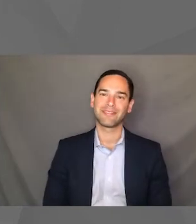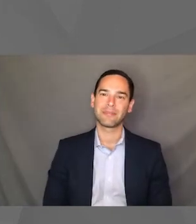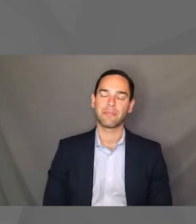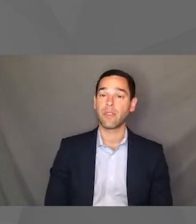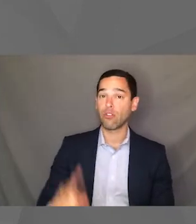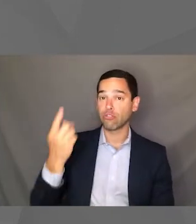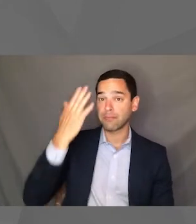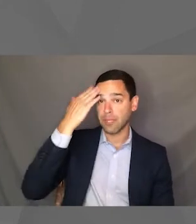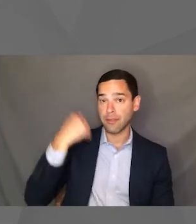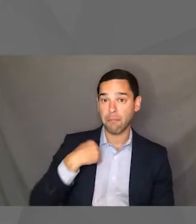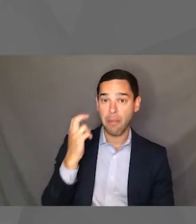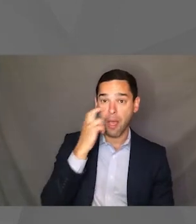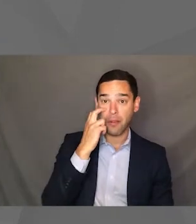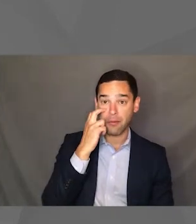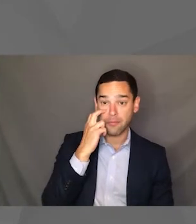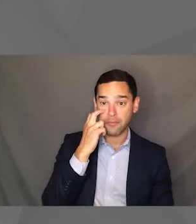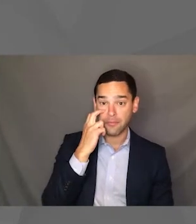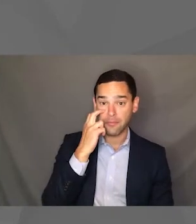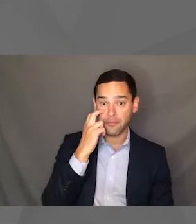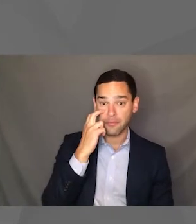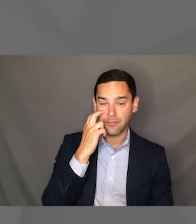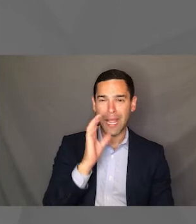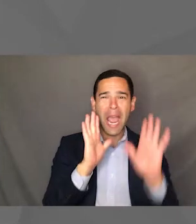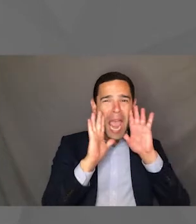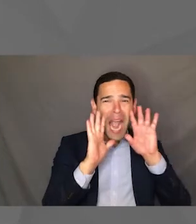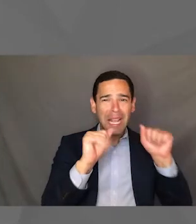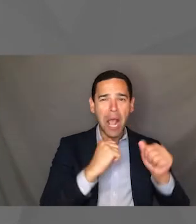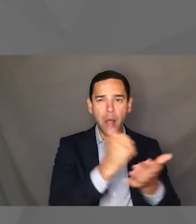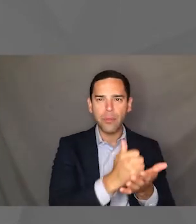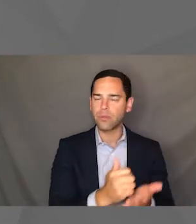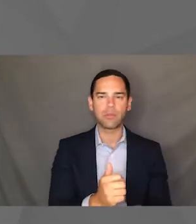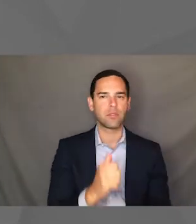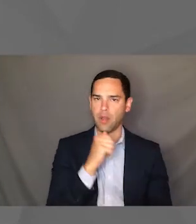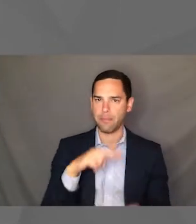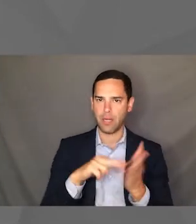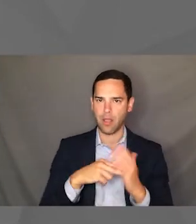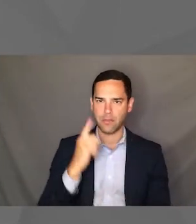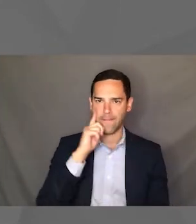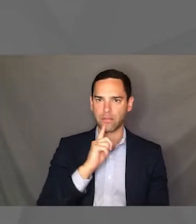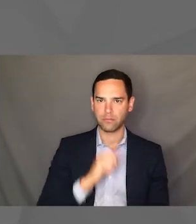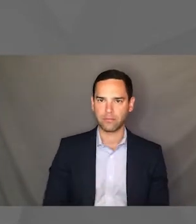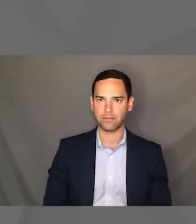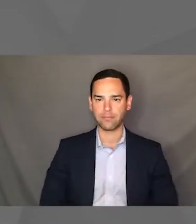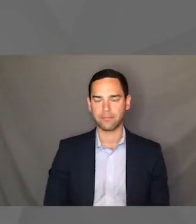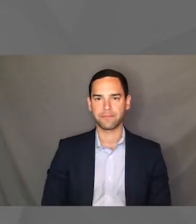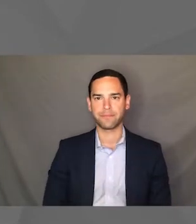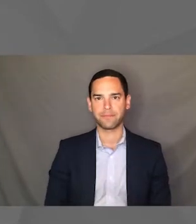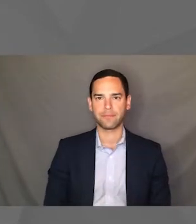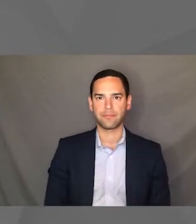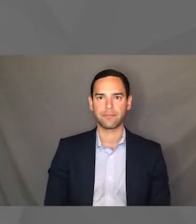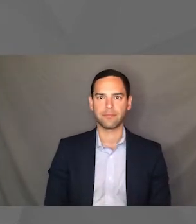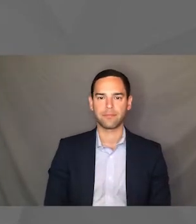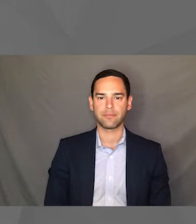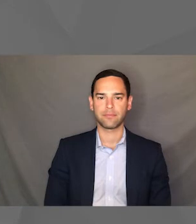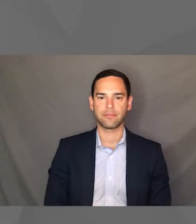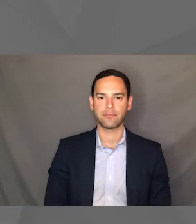Just because I'm blind. May I help you? Does not mean I'm deaf. I don't know. I think he said he was going to